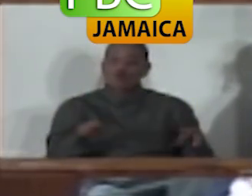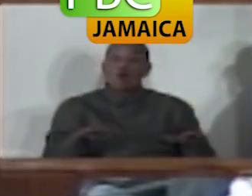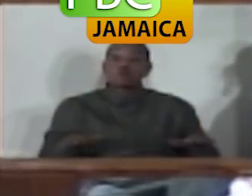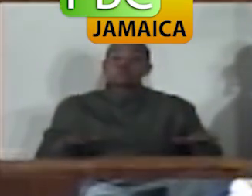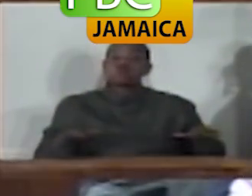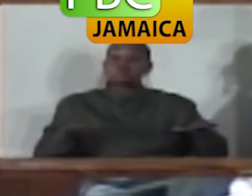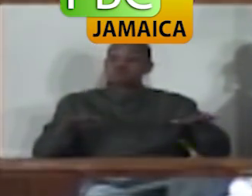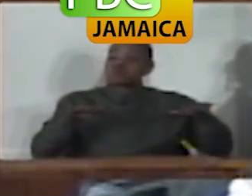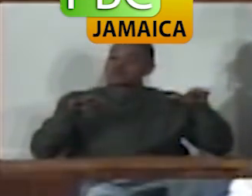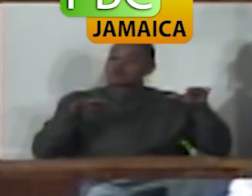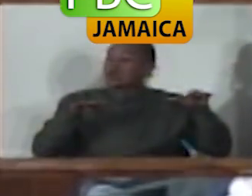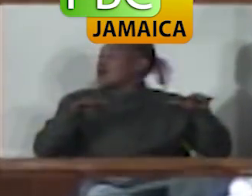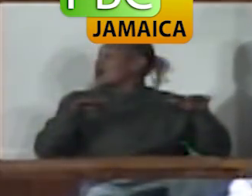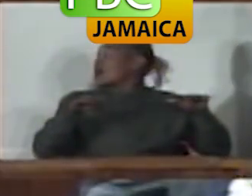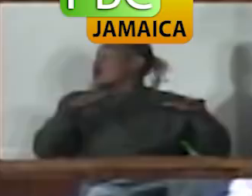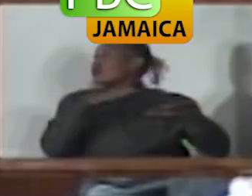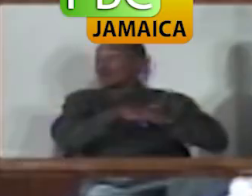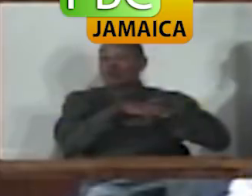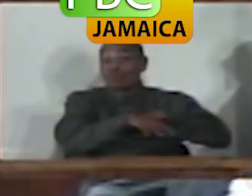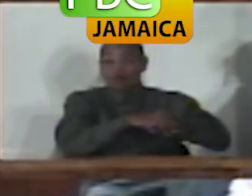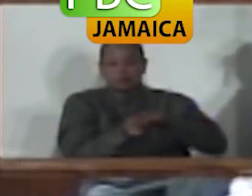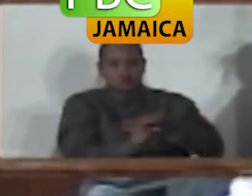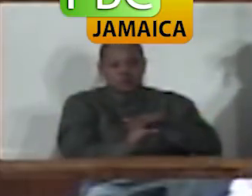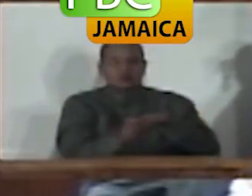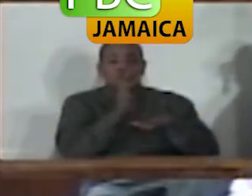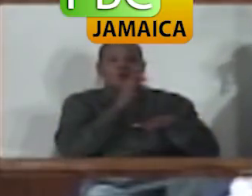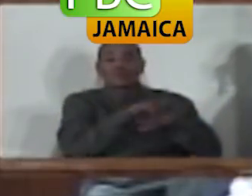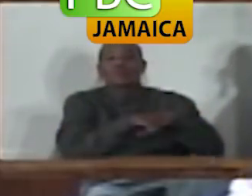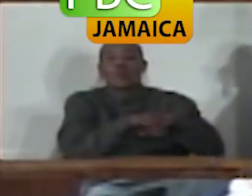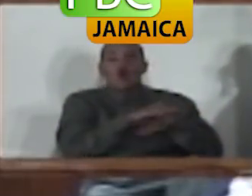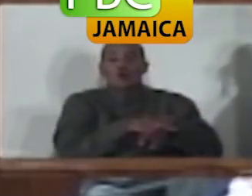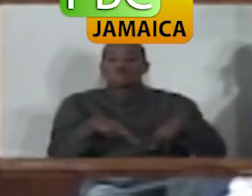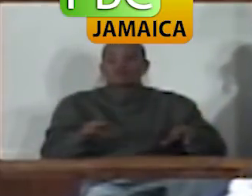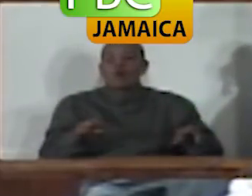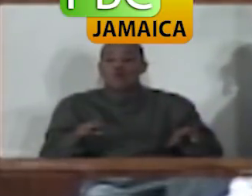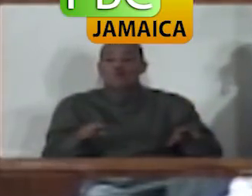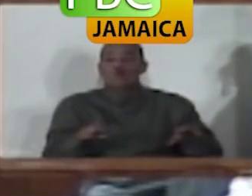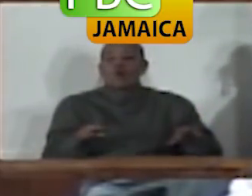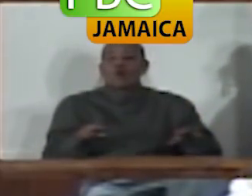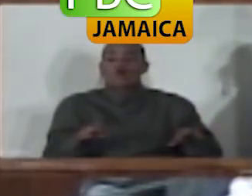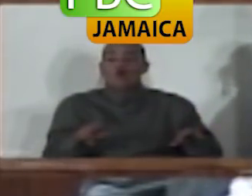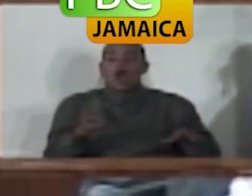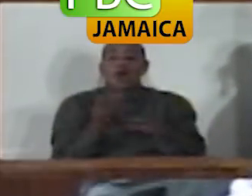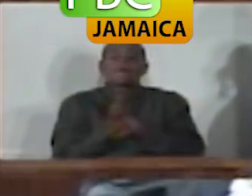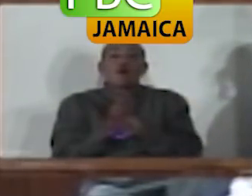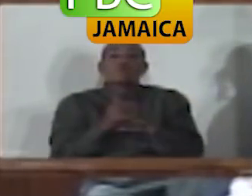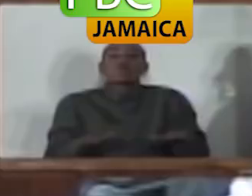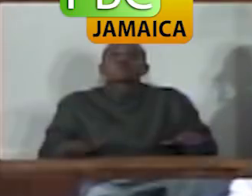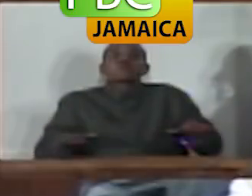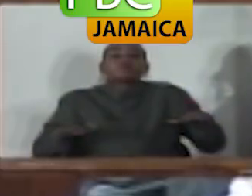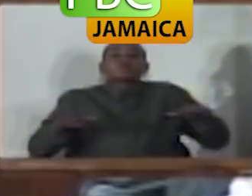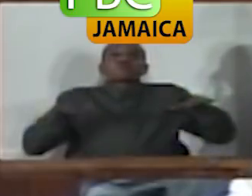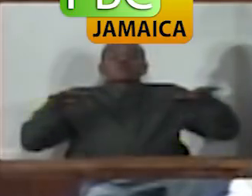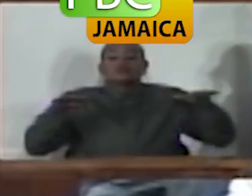overflow, and the drains are undersized, the water stays on the road for longer than it should, and therefore properties on the